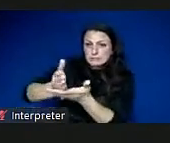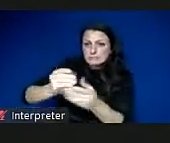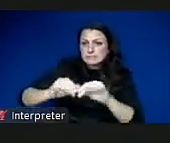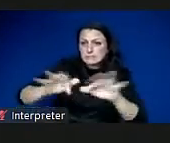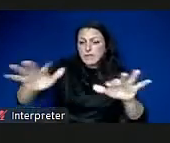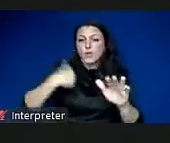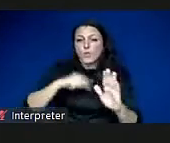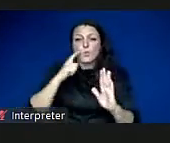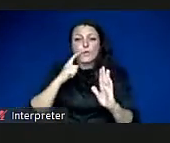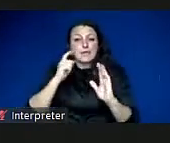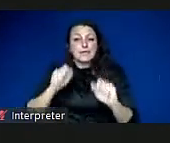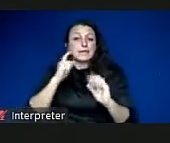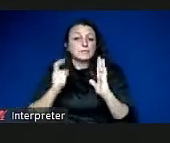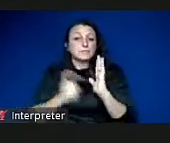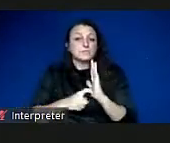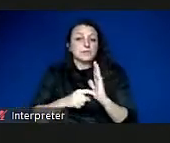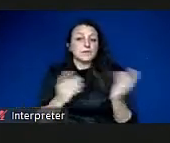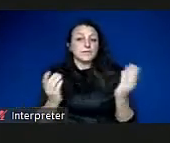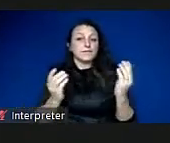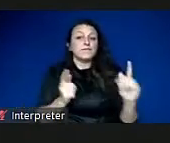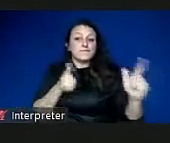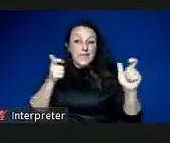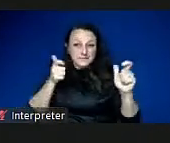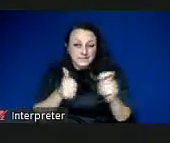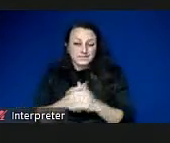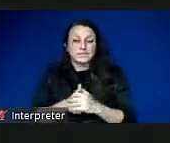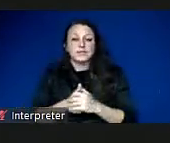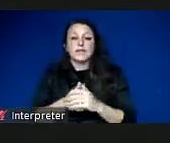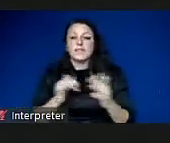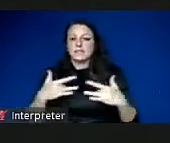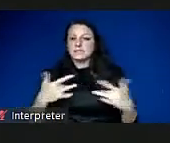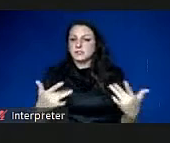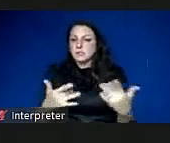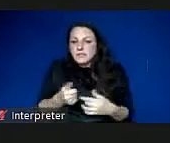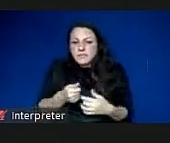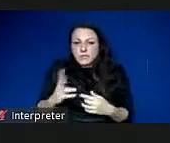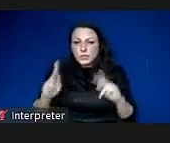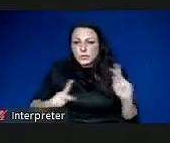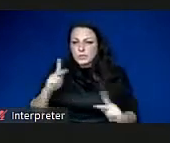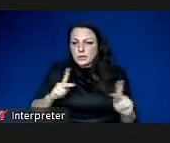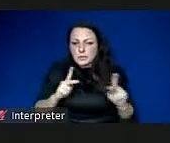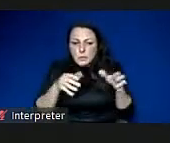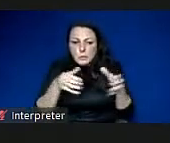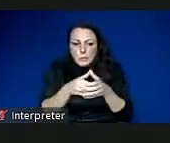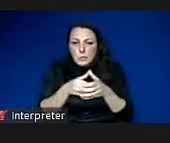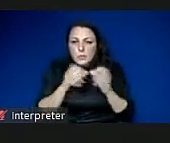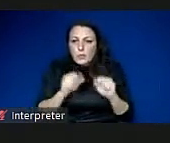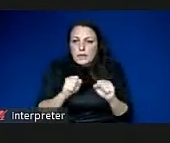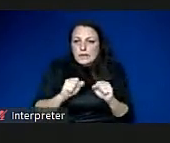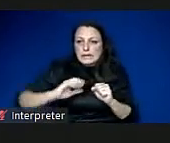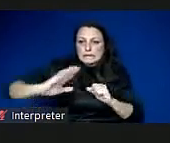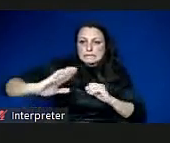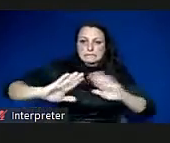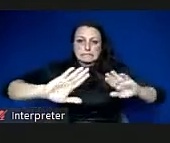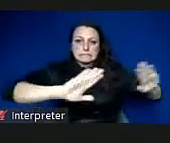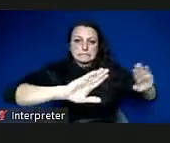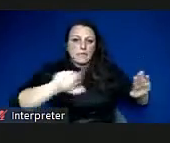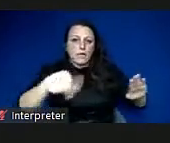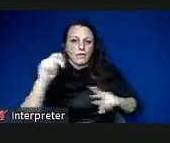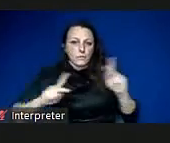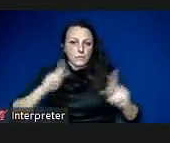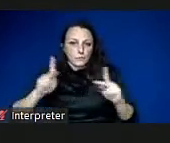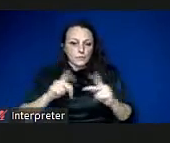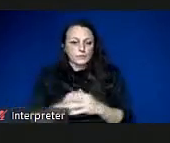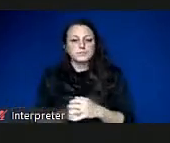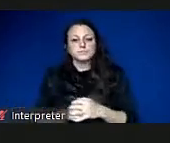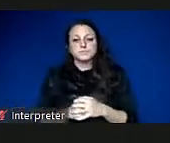outbreaks sooner. And at that time, they tend to be smaller and able to keep them small with the strategies we have in place. So